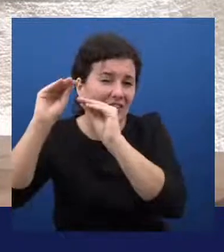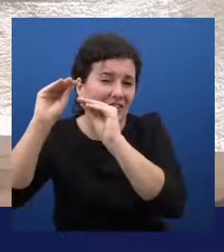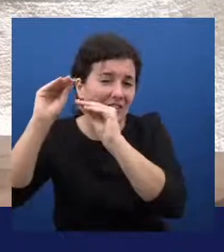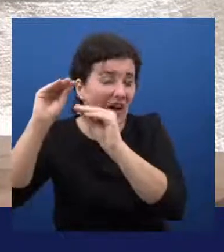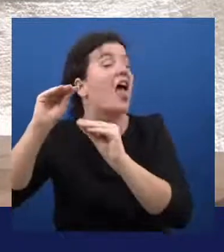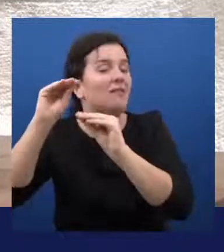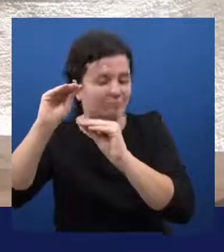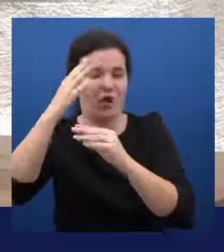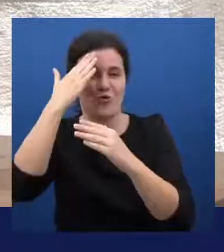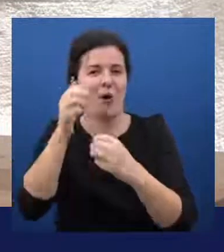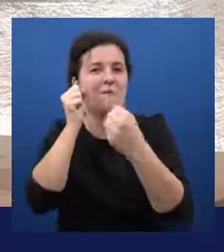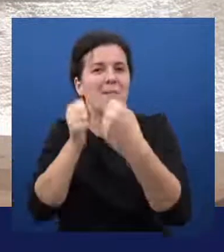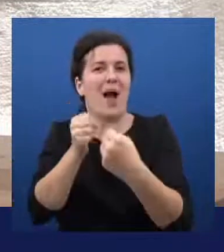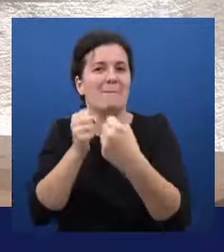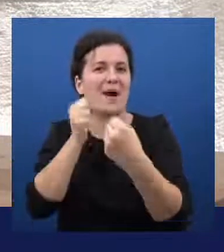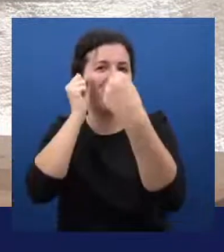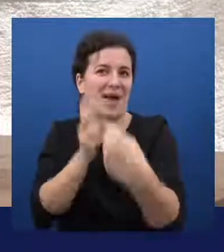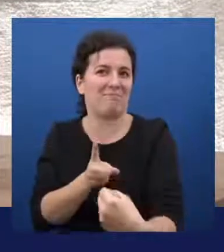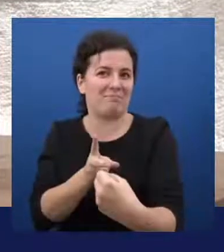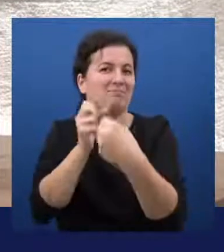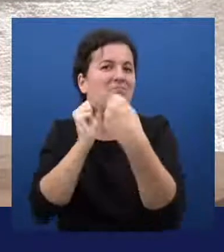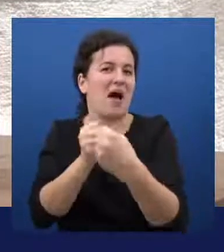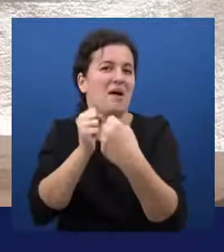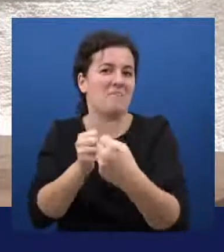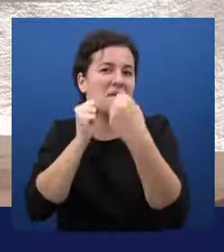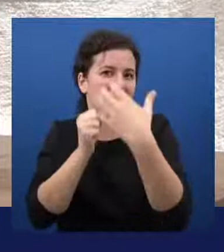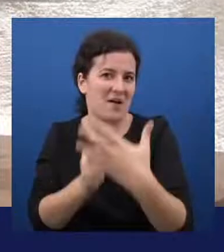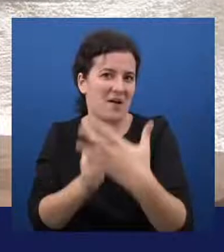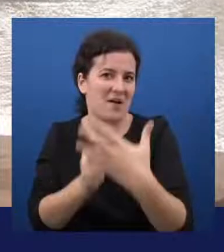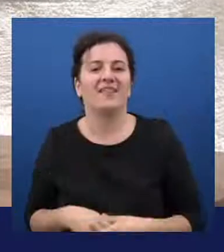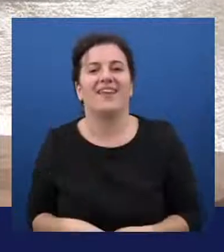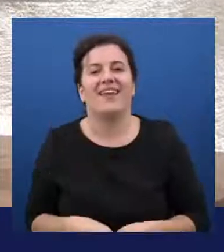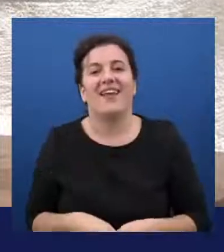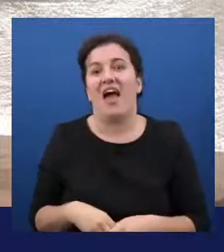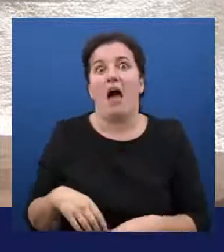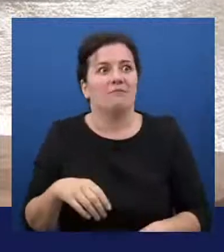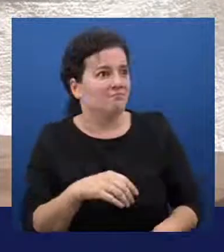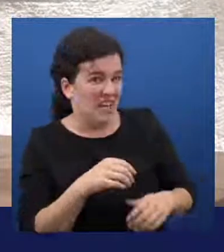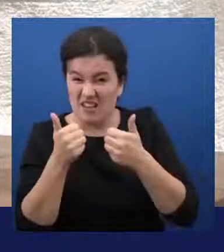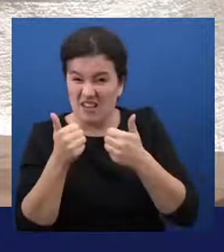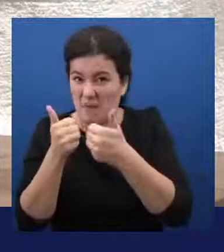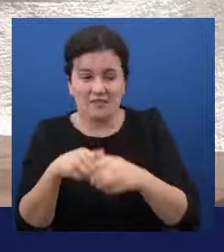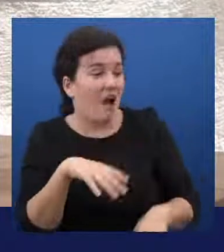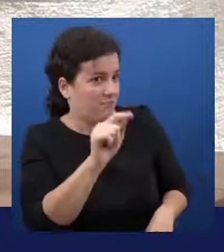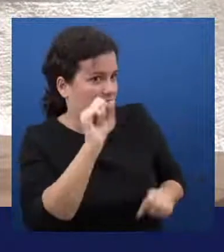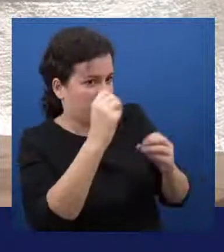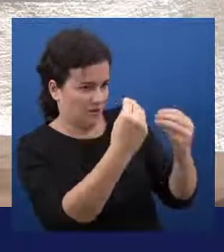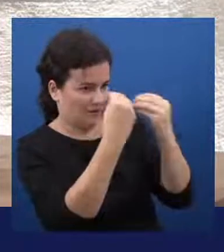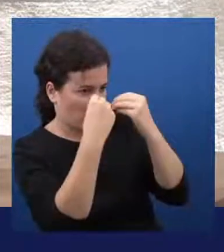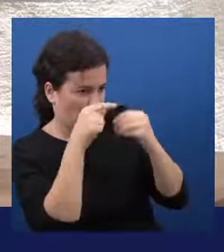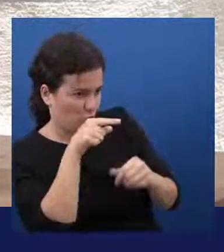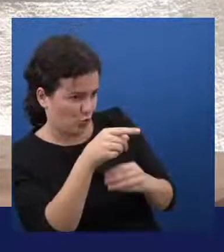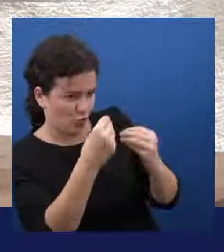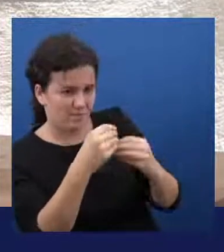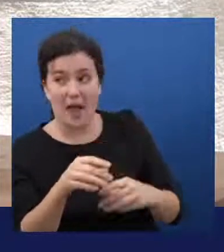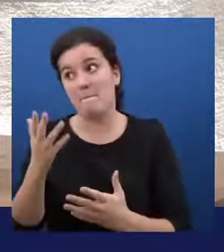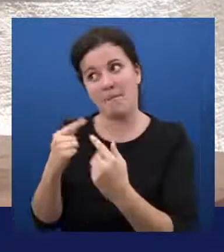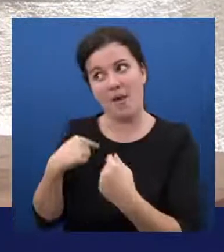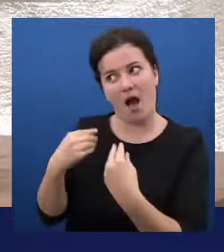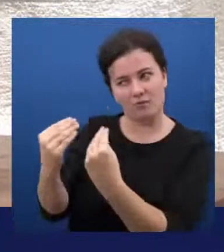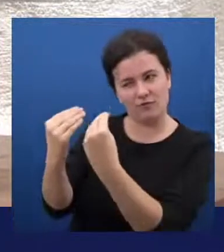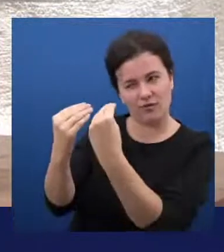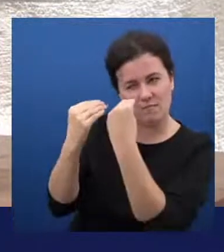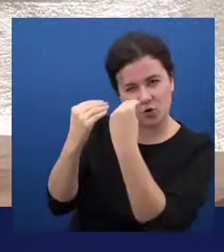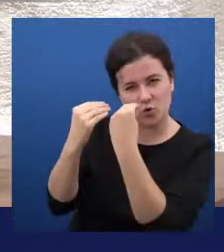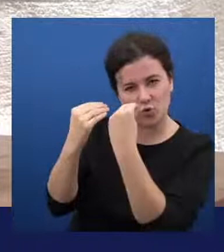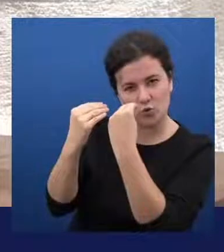Quite amazing. I have to take classes from you, Seth. Well, maybe I should take classes from you, and then we take